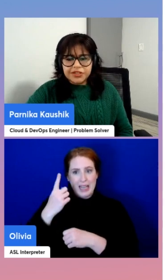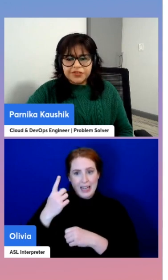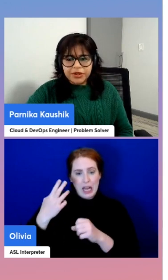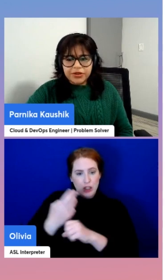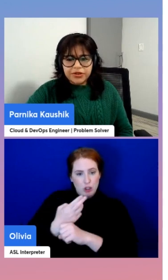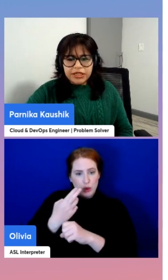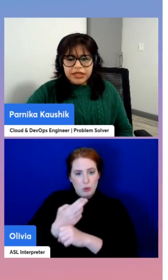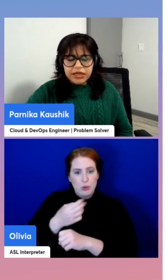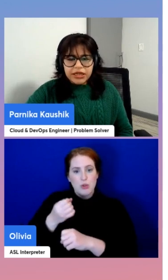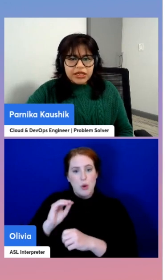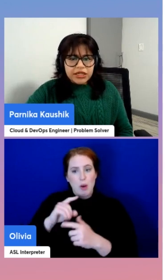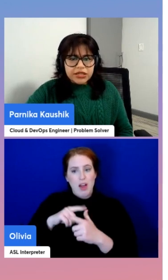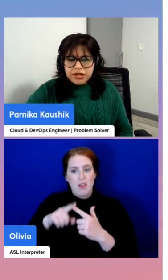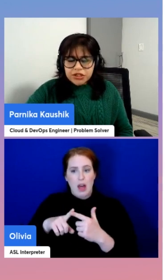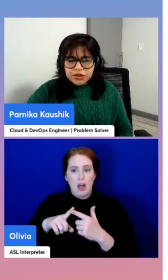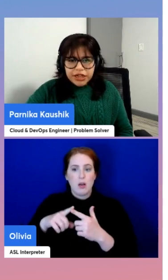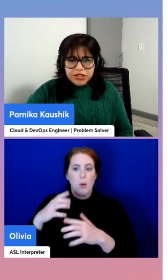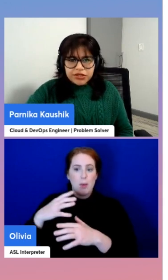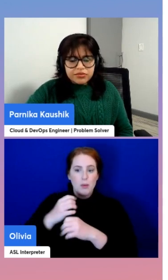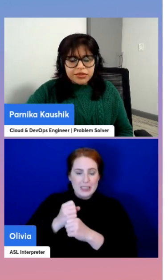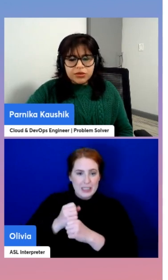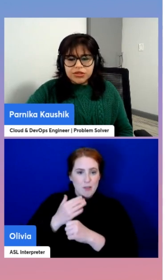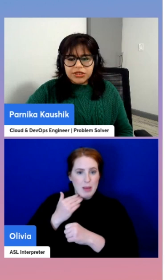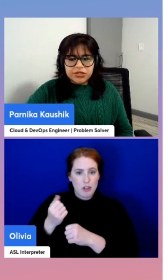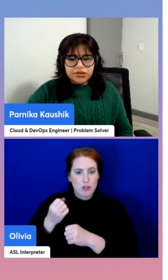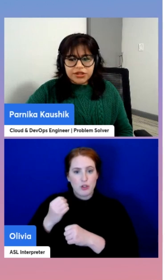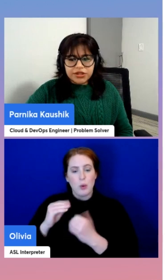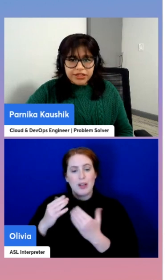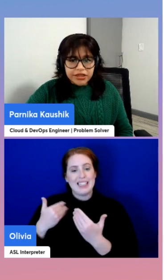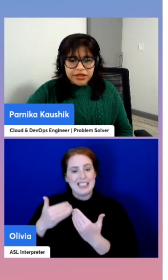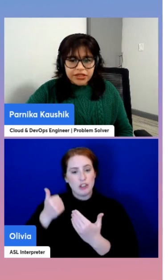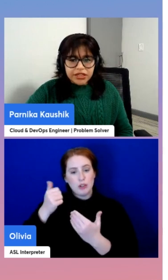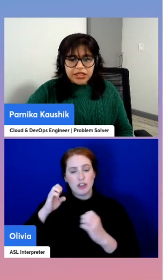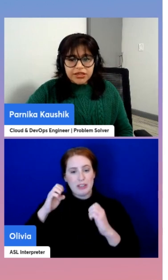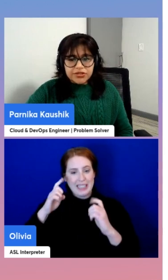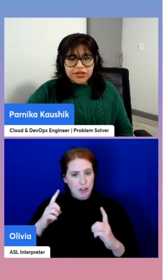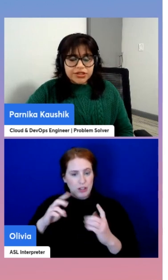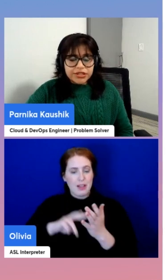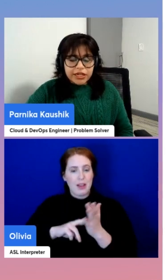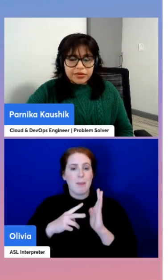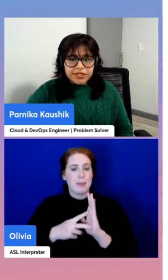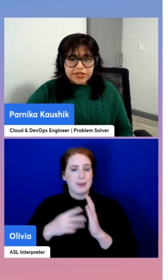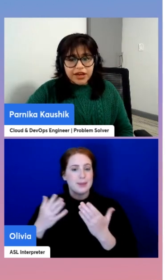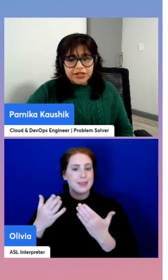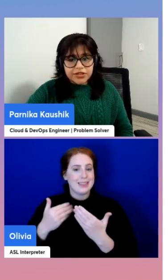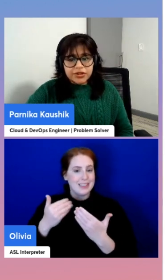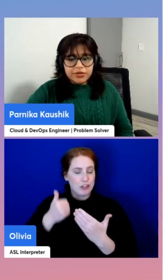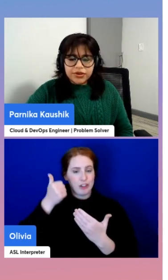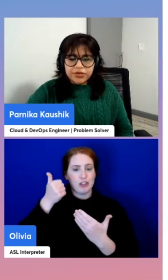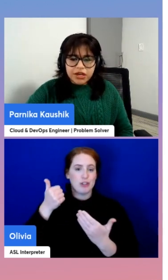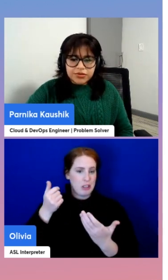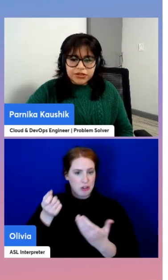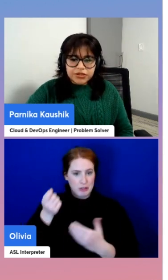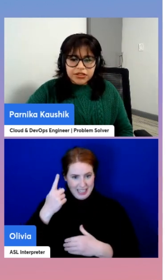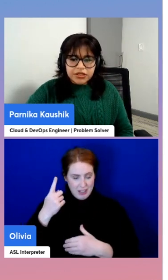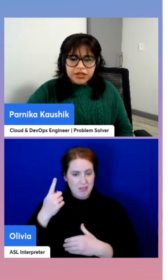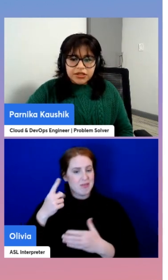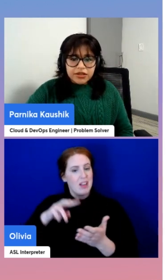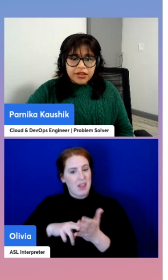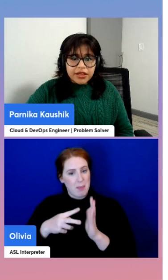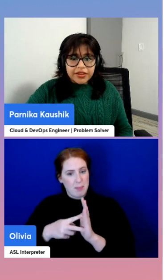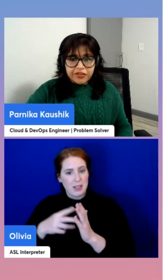will be received better. Easier education equals easier understanding. Easier understanding means faster and better